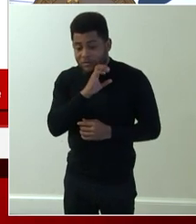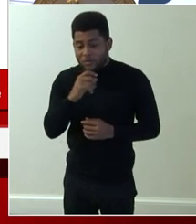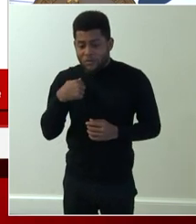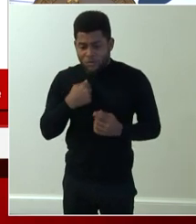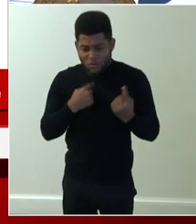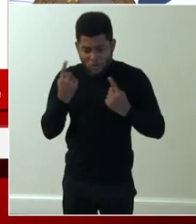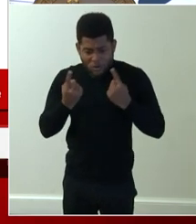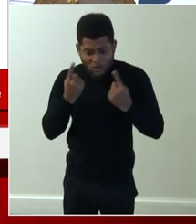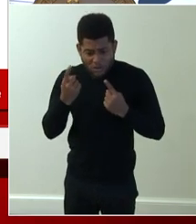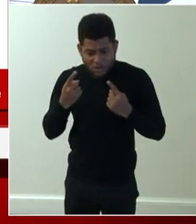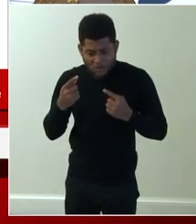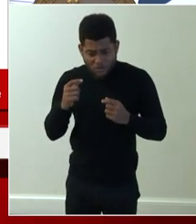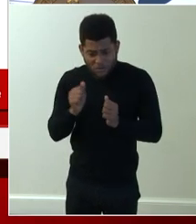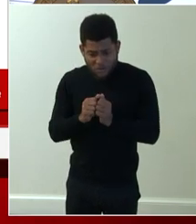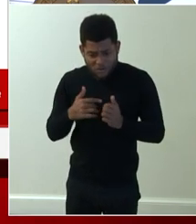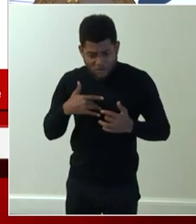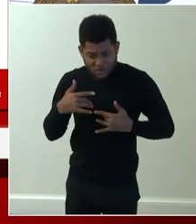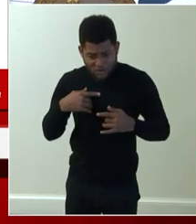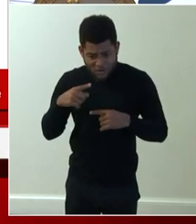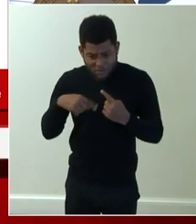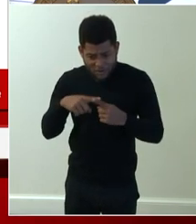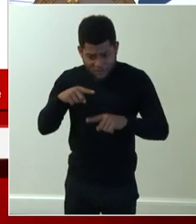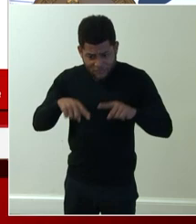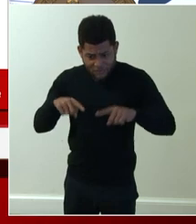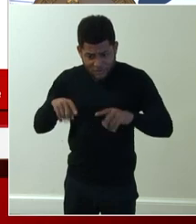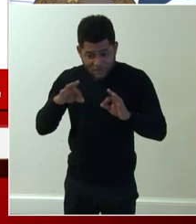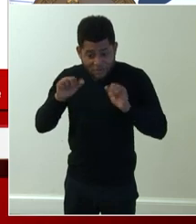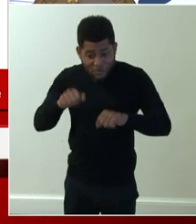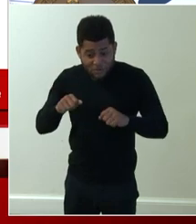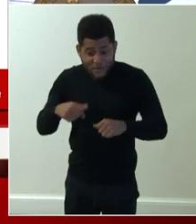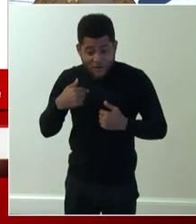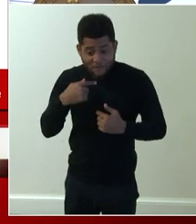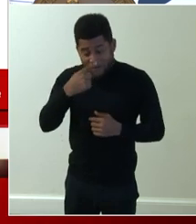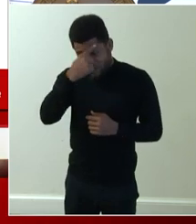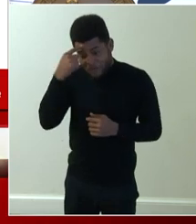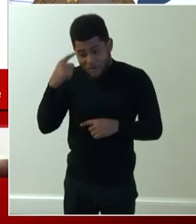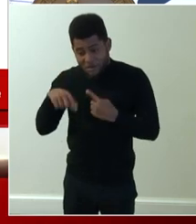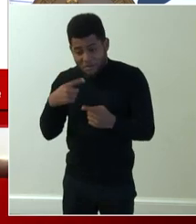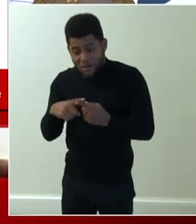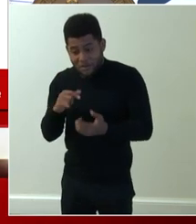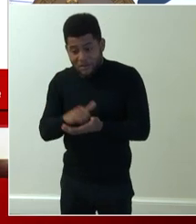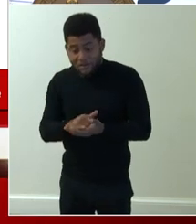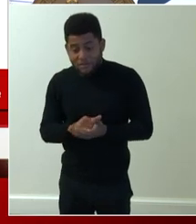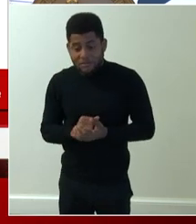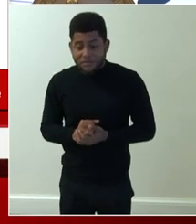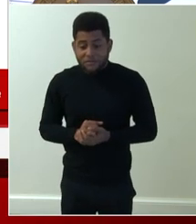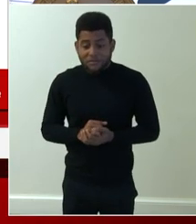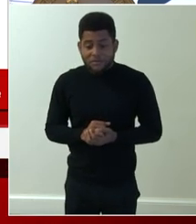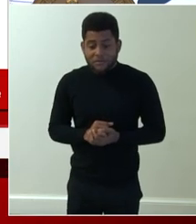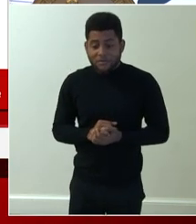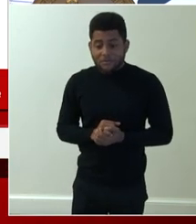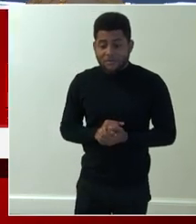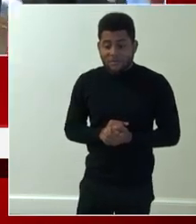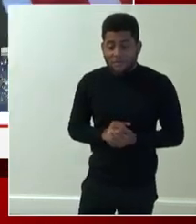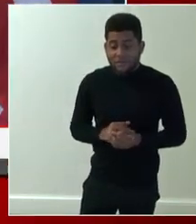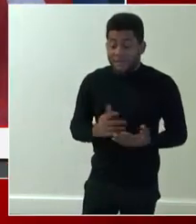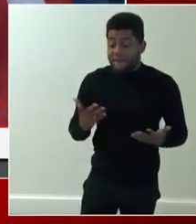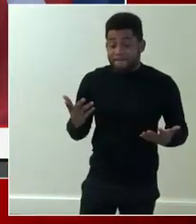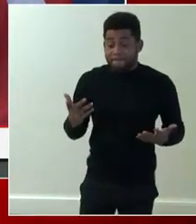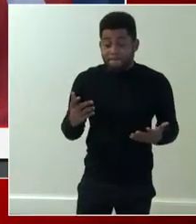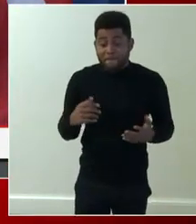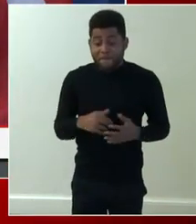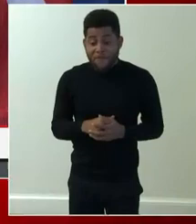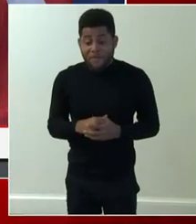the concerns about this variant, if perhaps you have any regrets about that, or if that was misguided. No, we thought